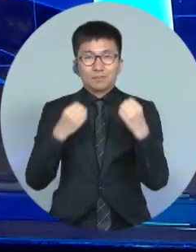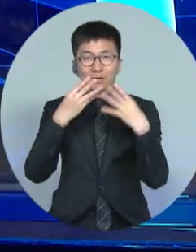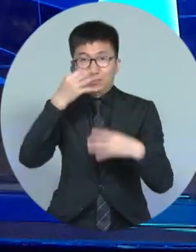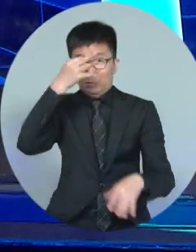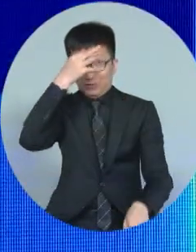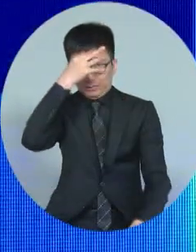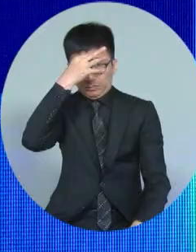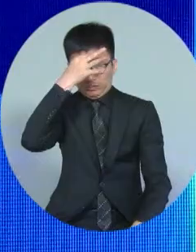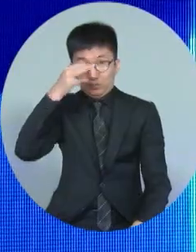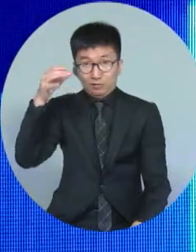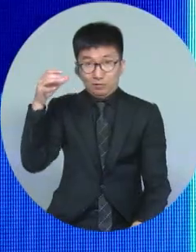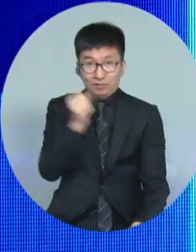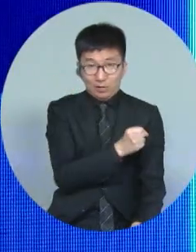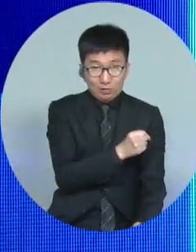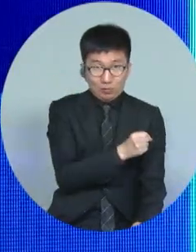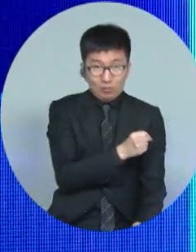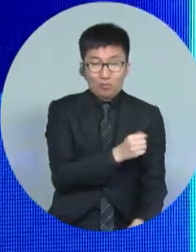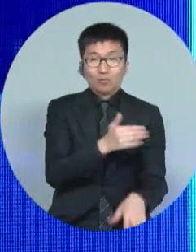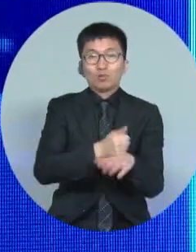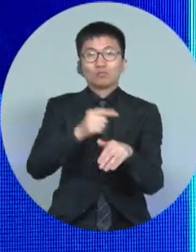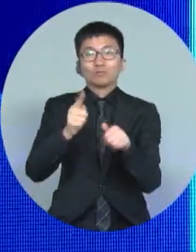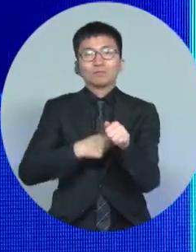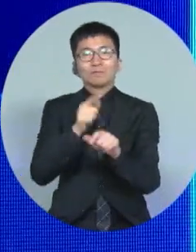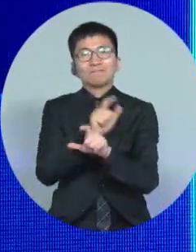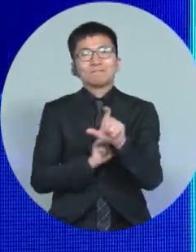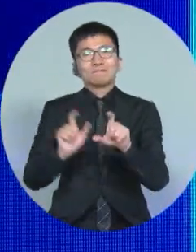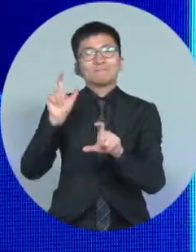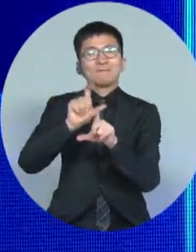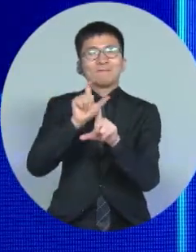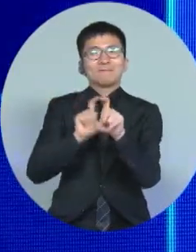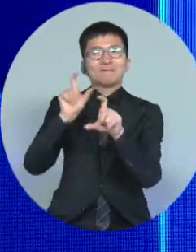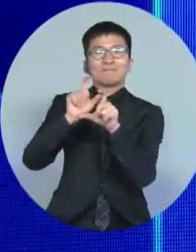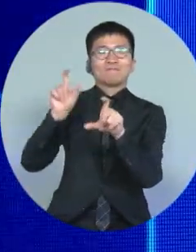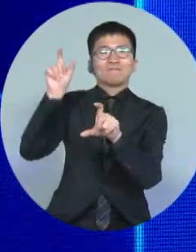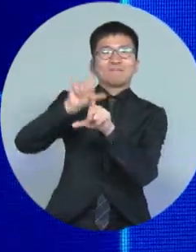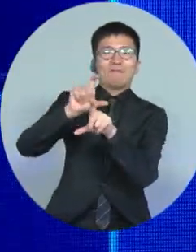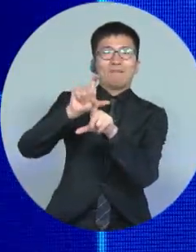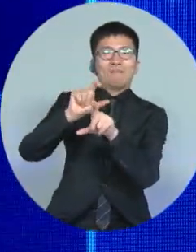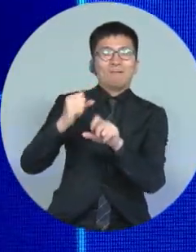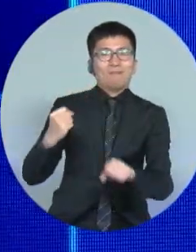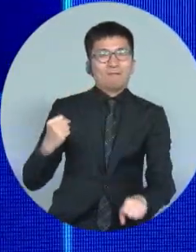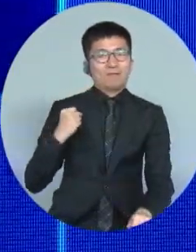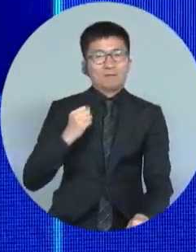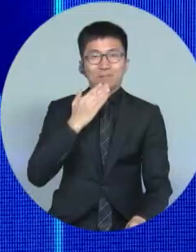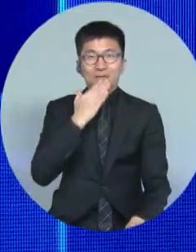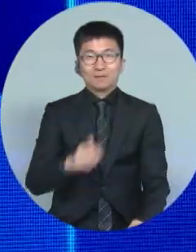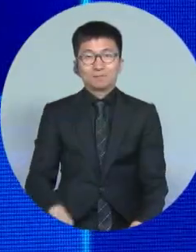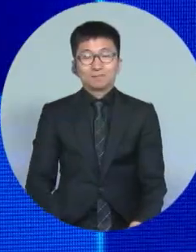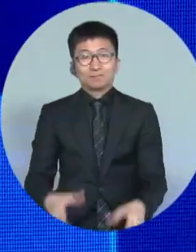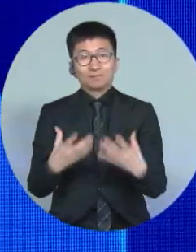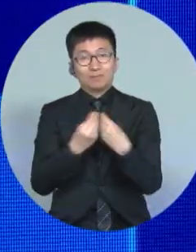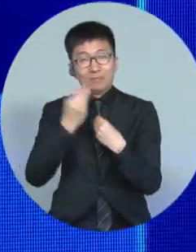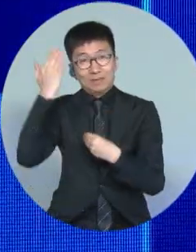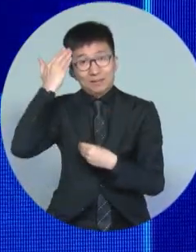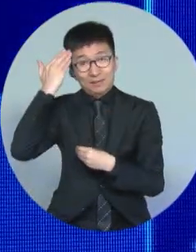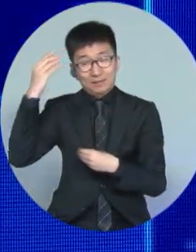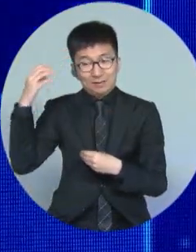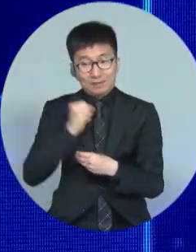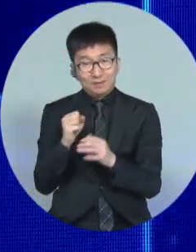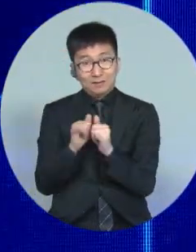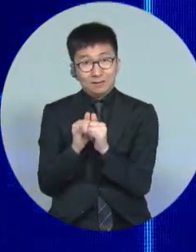power and the intellectual property rights meant that we had a system of